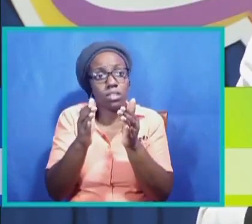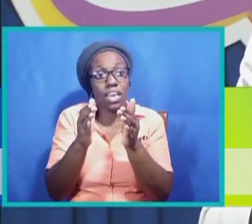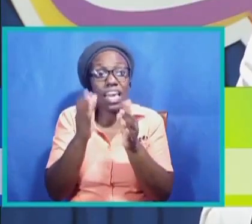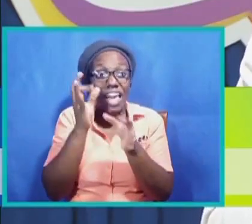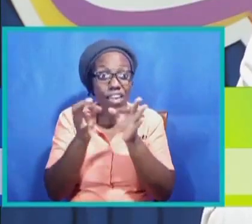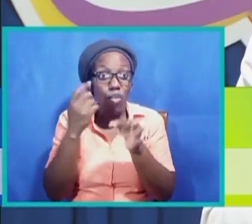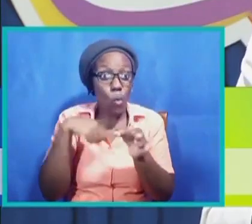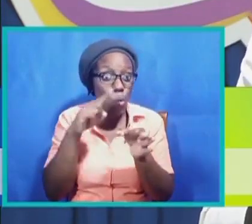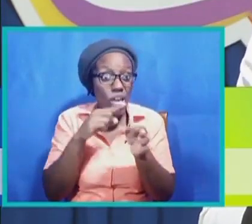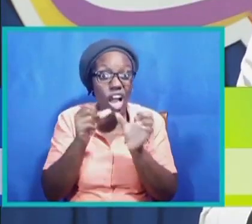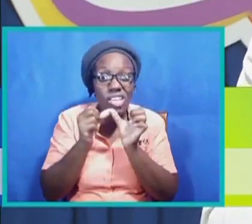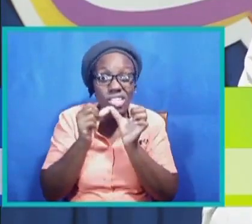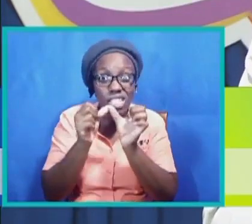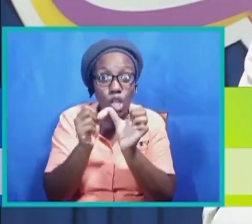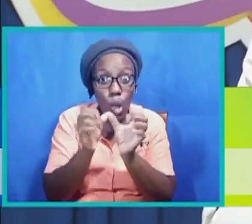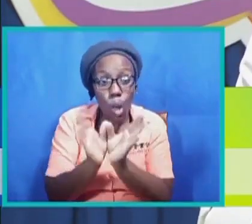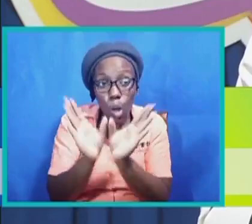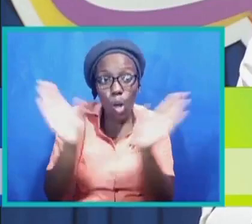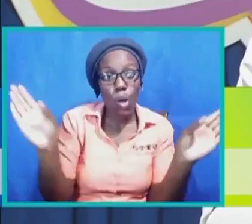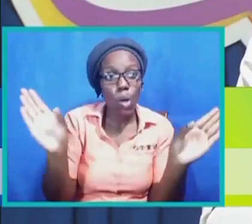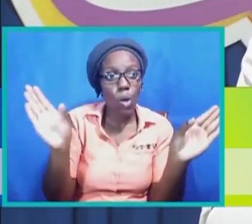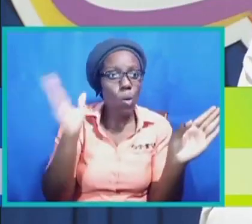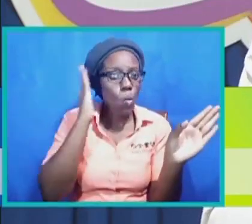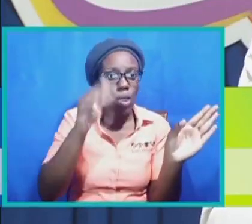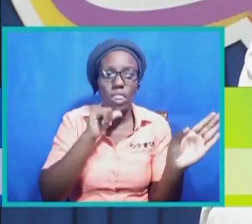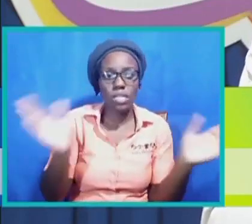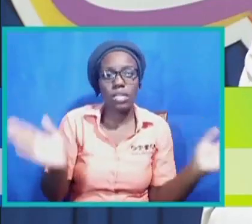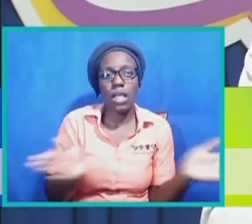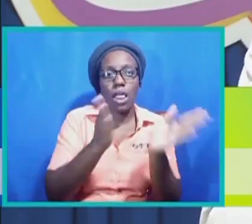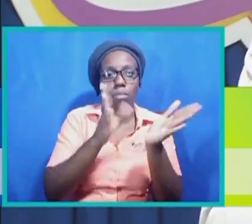Furthermore, there is an underlying,